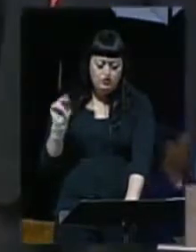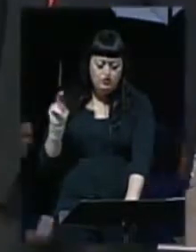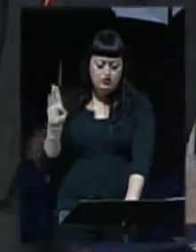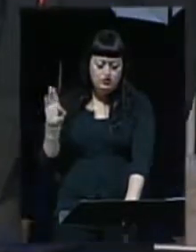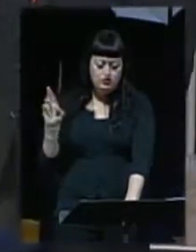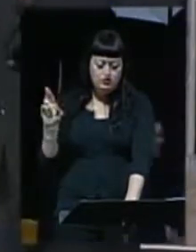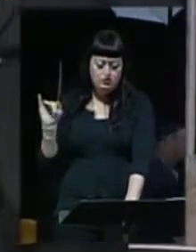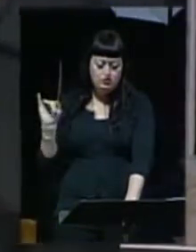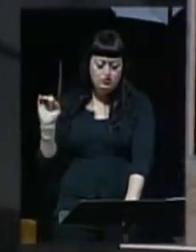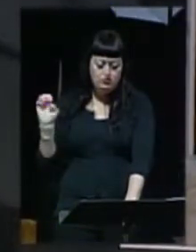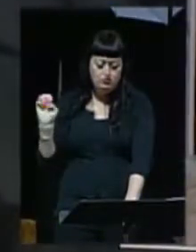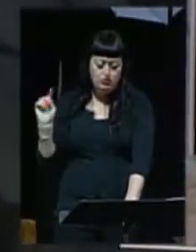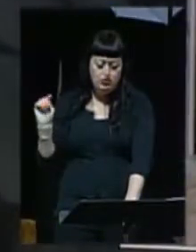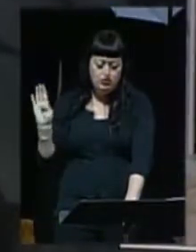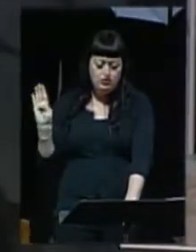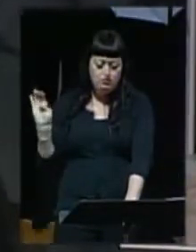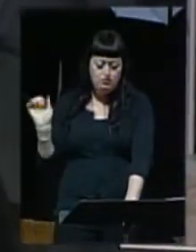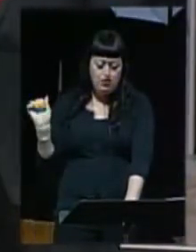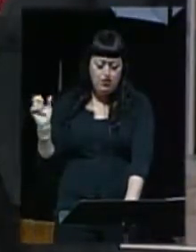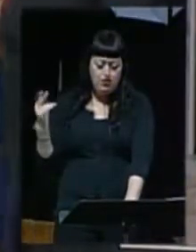Austin Breitbach.